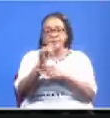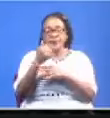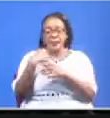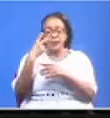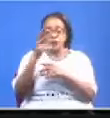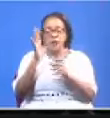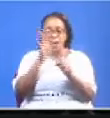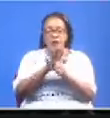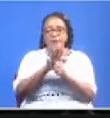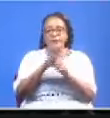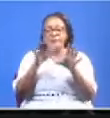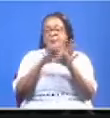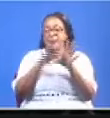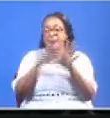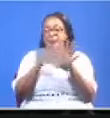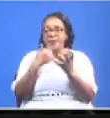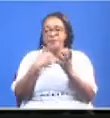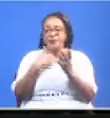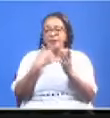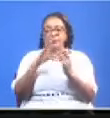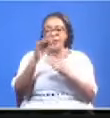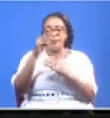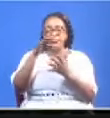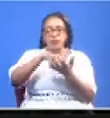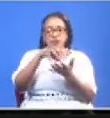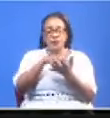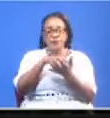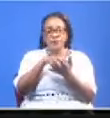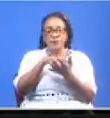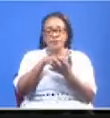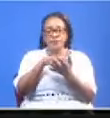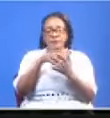lot of members complaining about the pin positions.